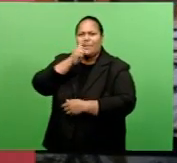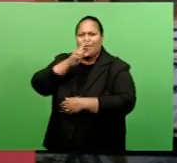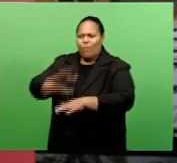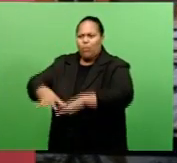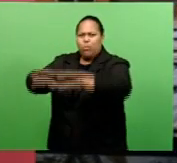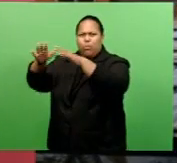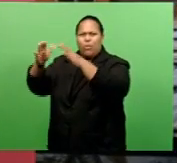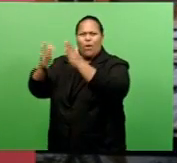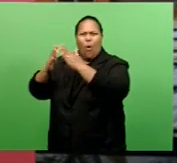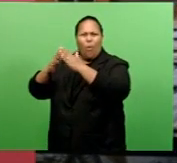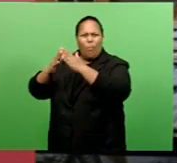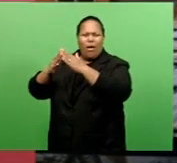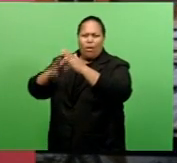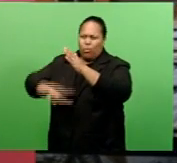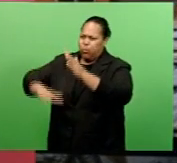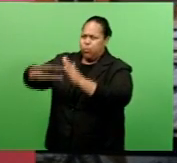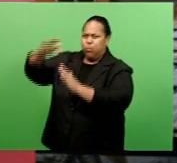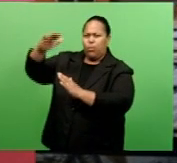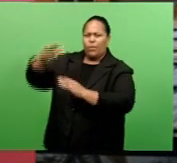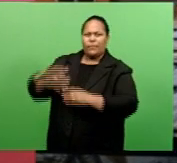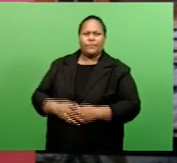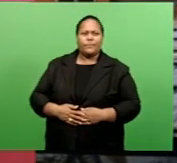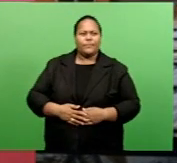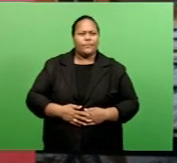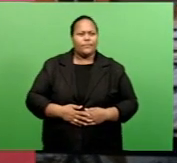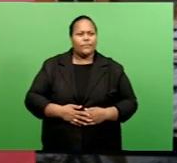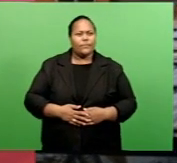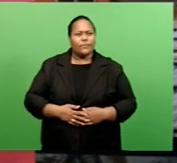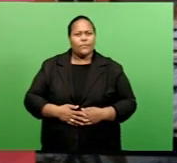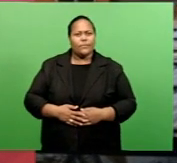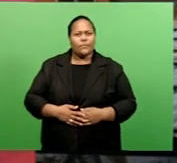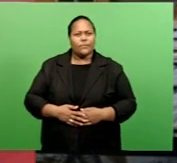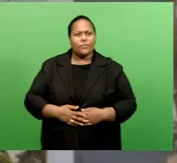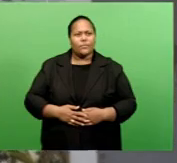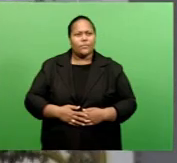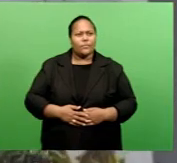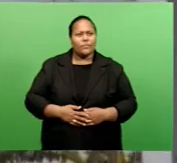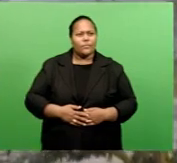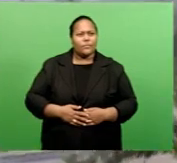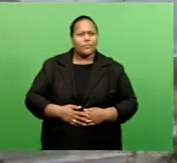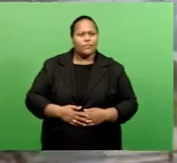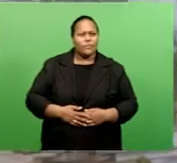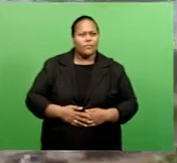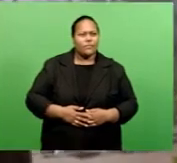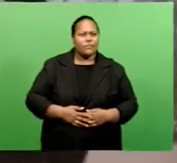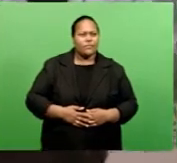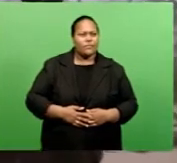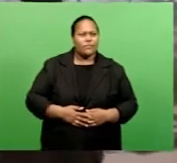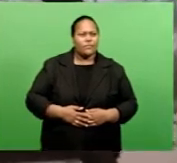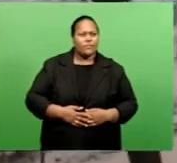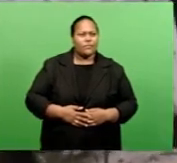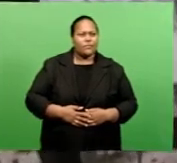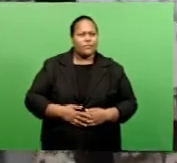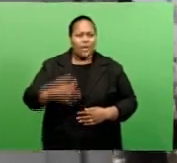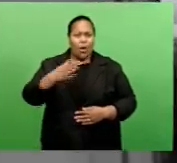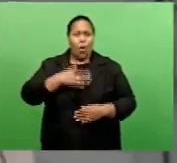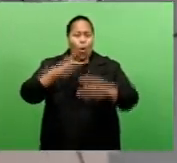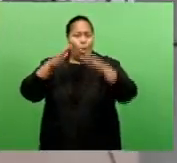I rescued with my friend 16 people. We rescued and we